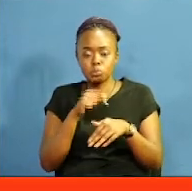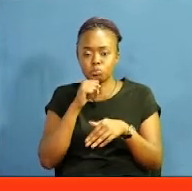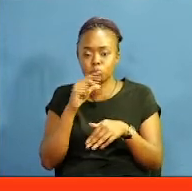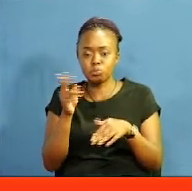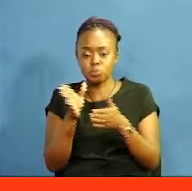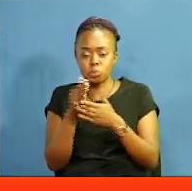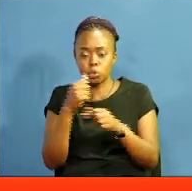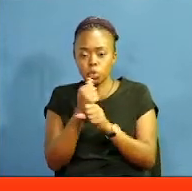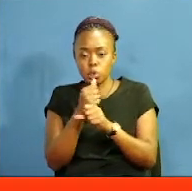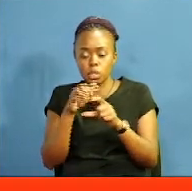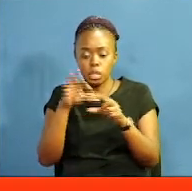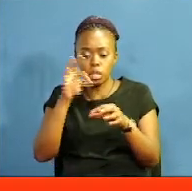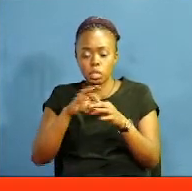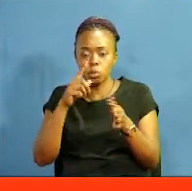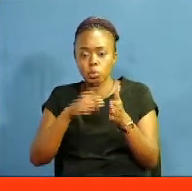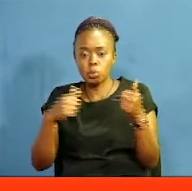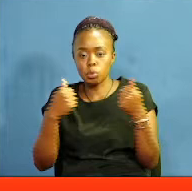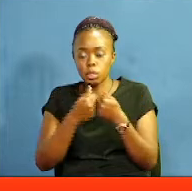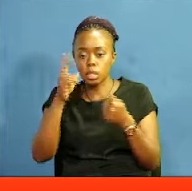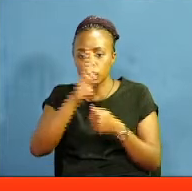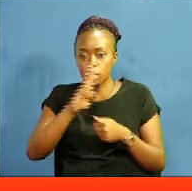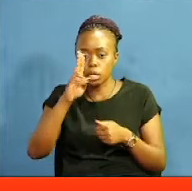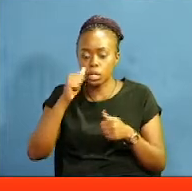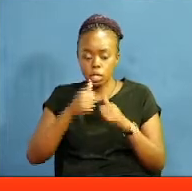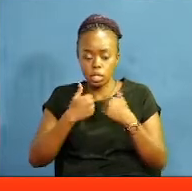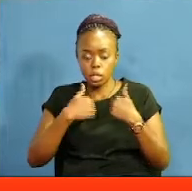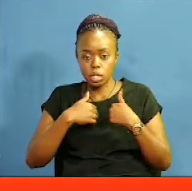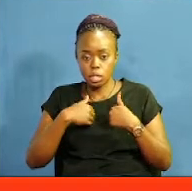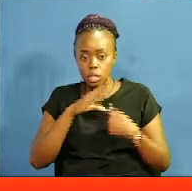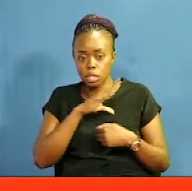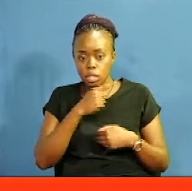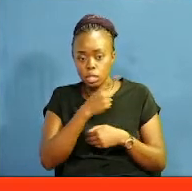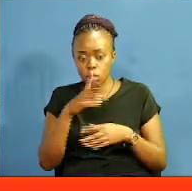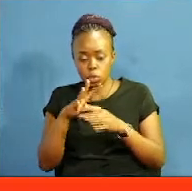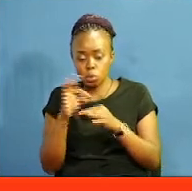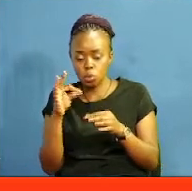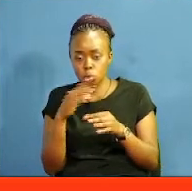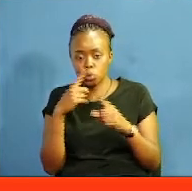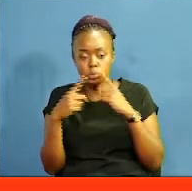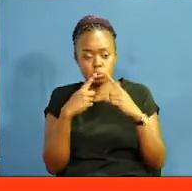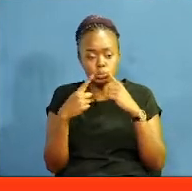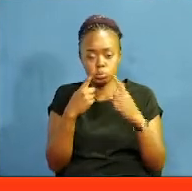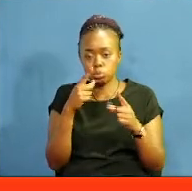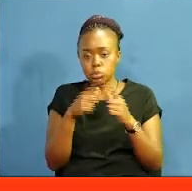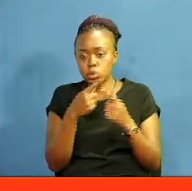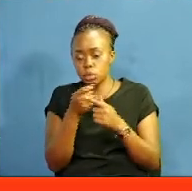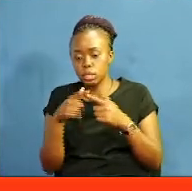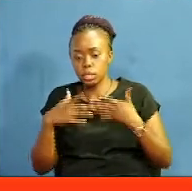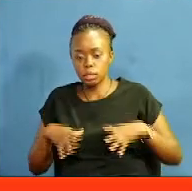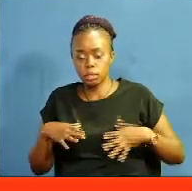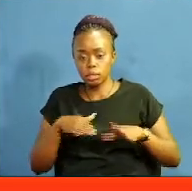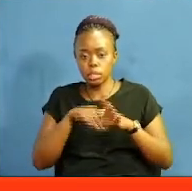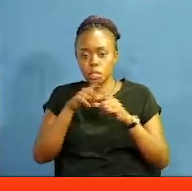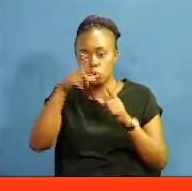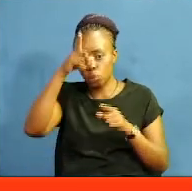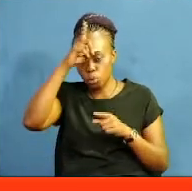don't engage in election fraud. What they do, they use the resources that they have and they go talk to the people in